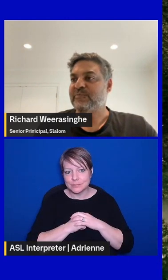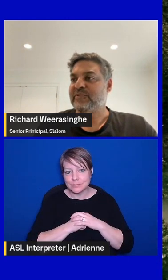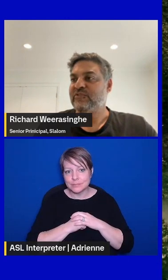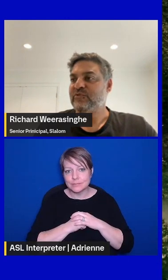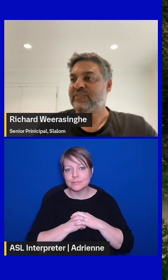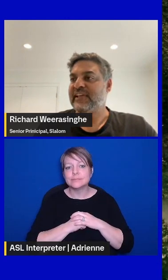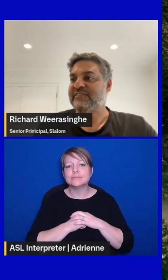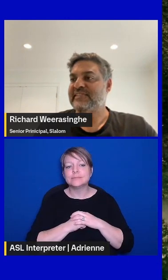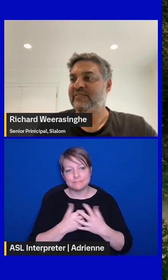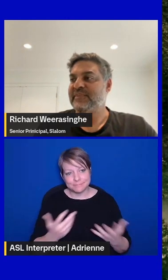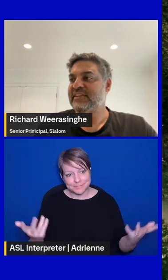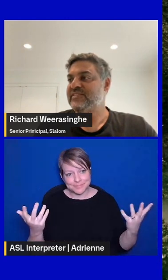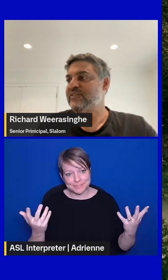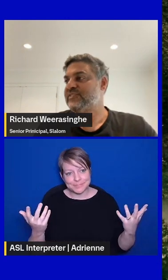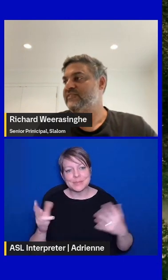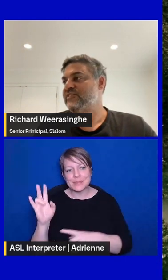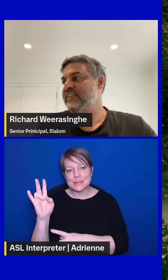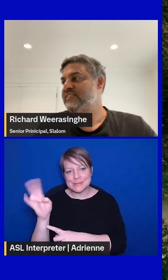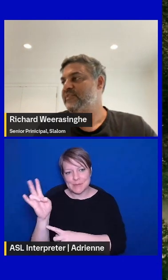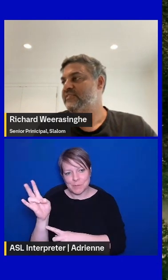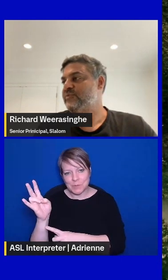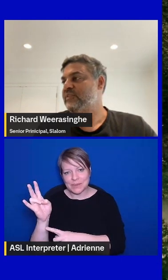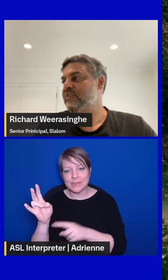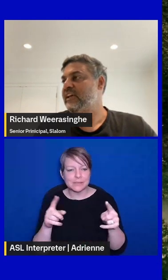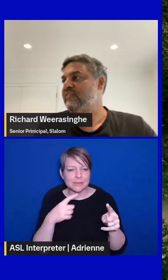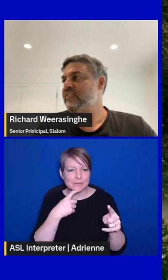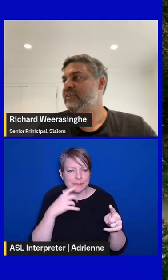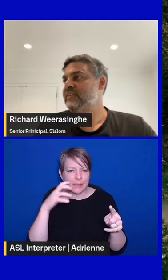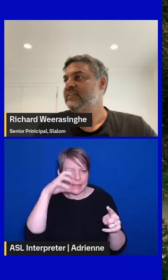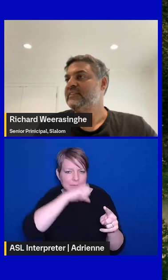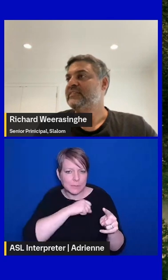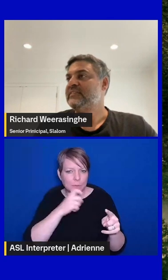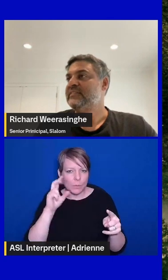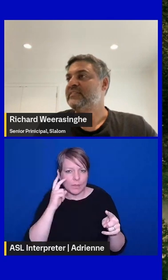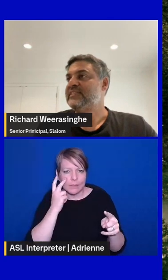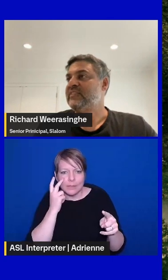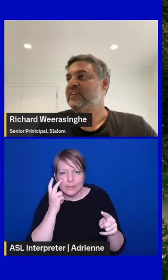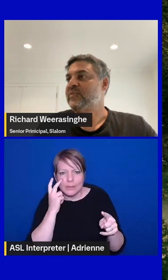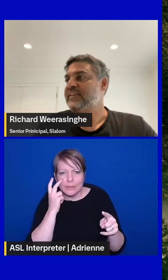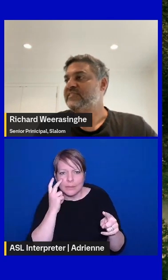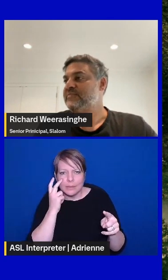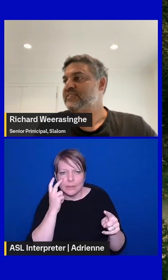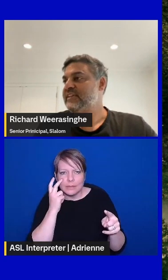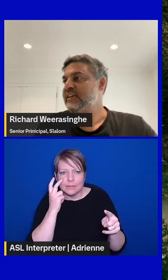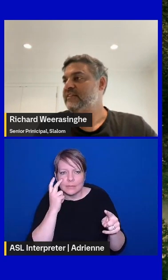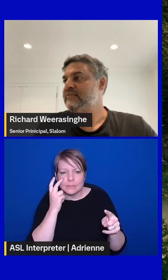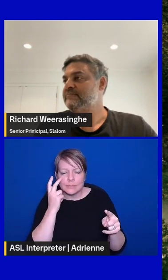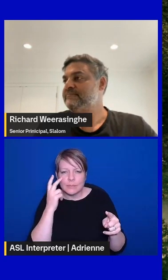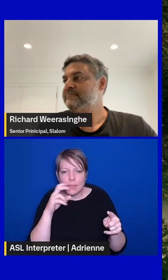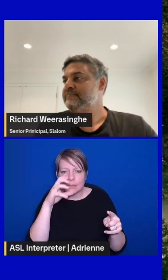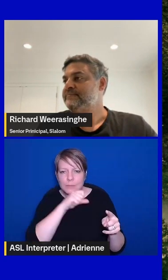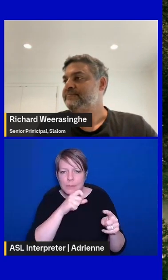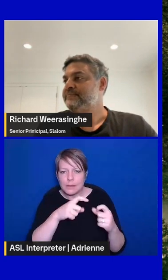And as per usual, it's now 7 minutes. It also gives you an estimate, so we can probably have a look. Let's have a look at what the estimate's